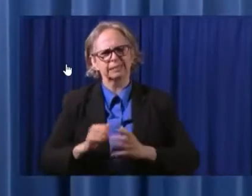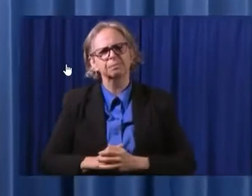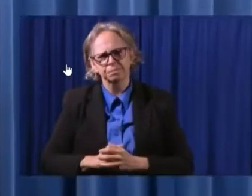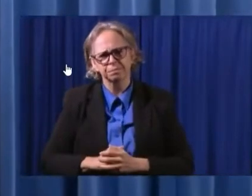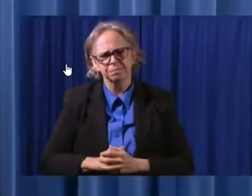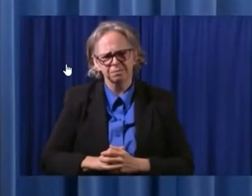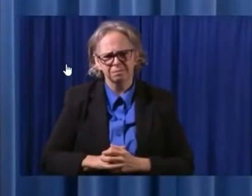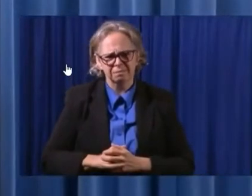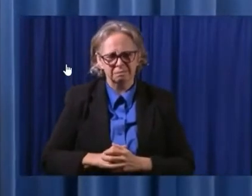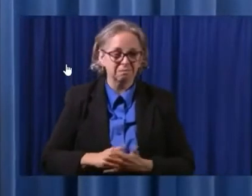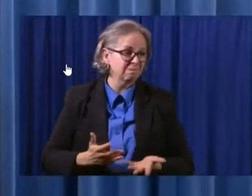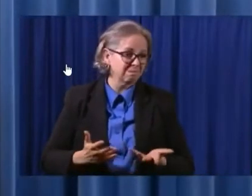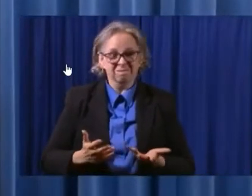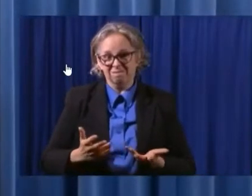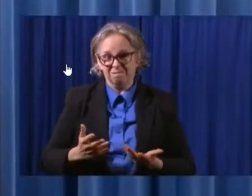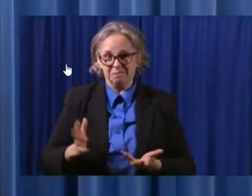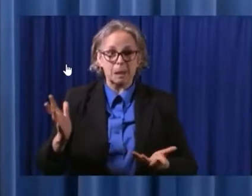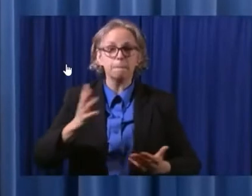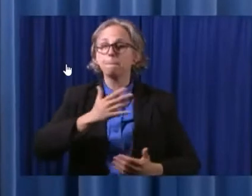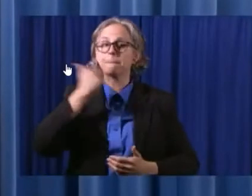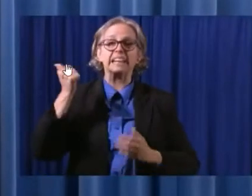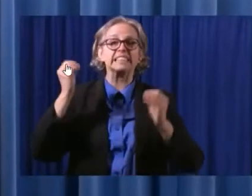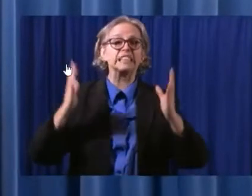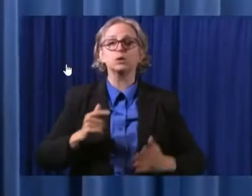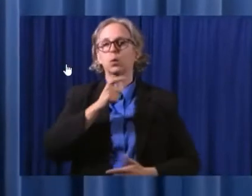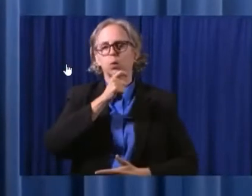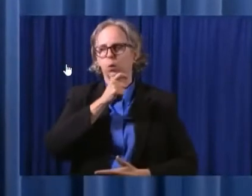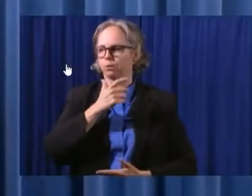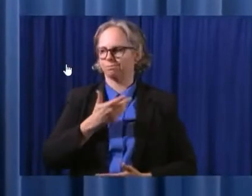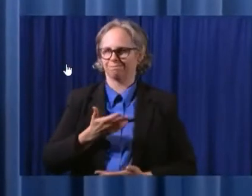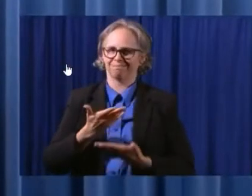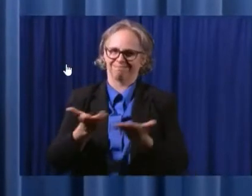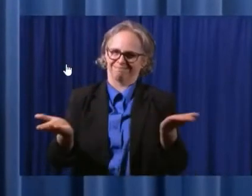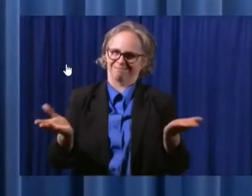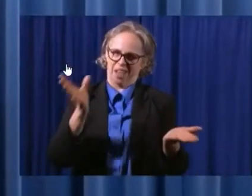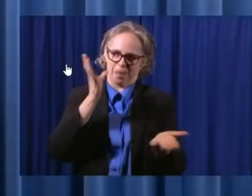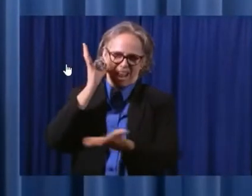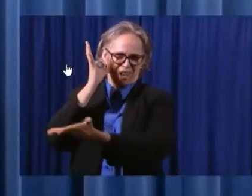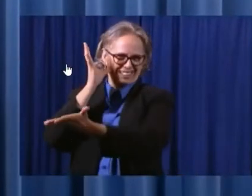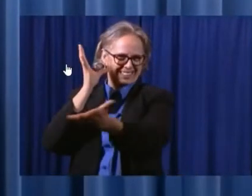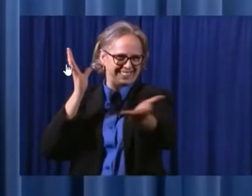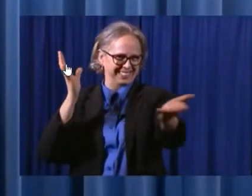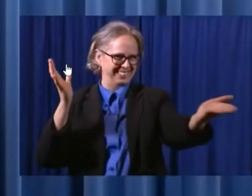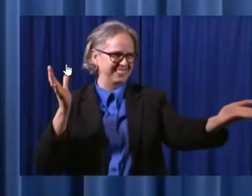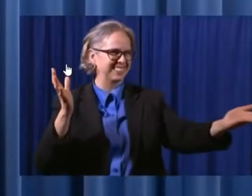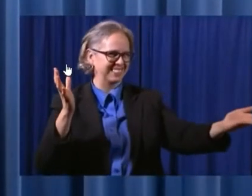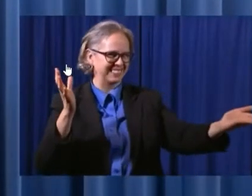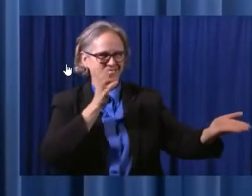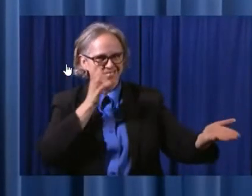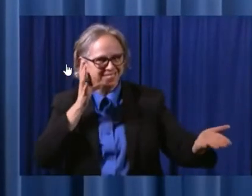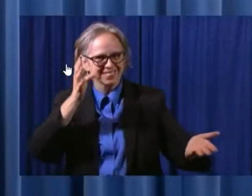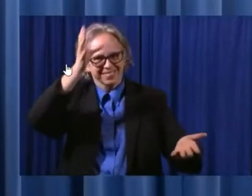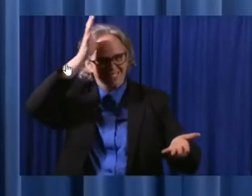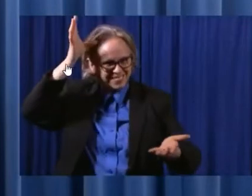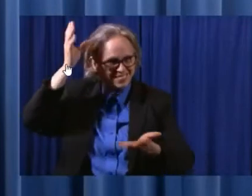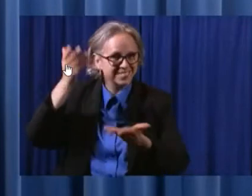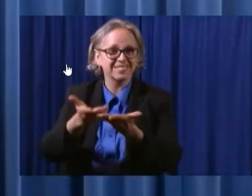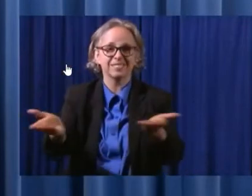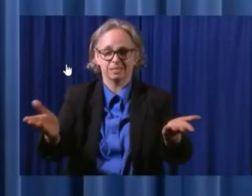teachers. We also recognize that there is an obligation that we all have to educate